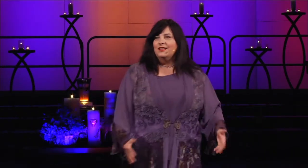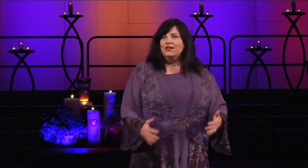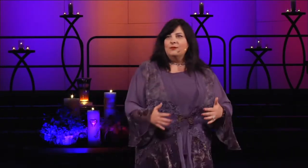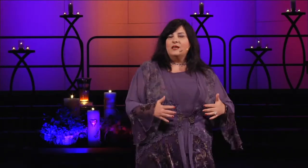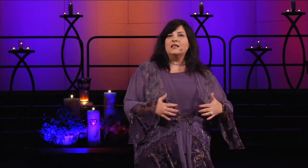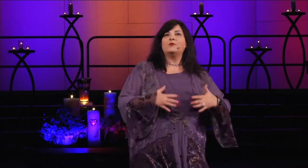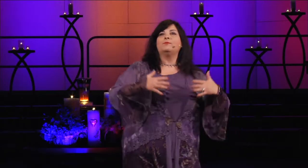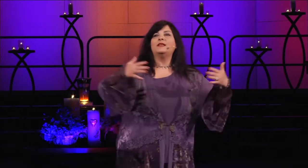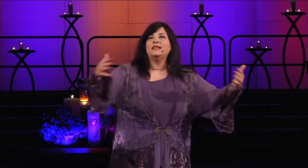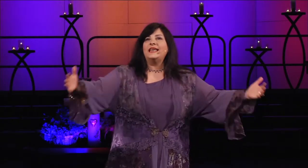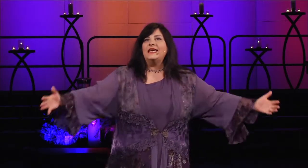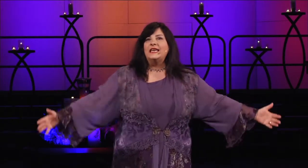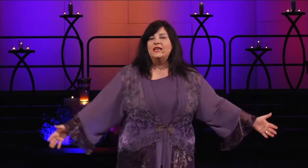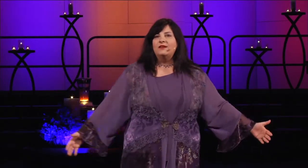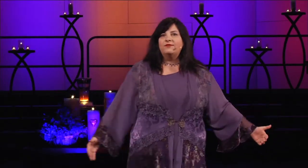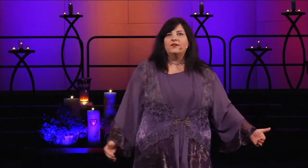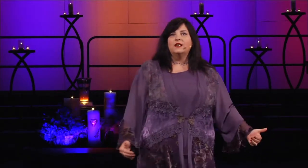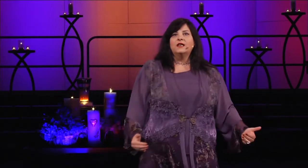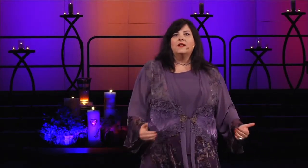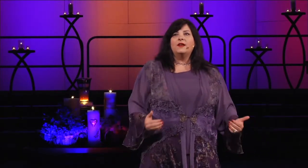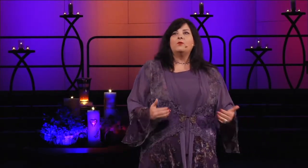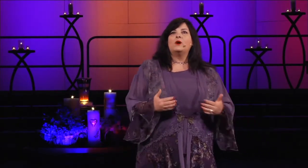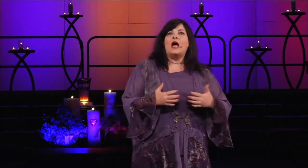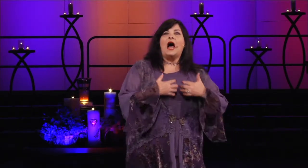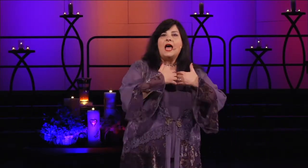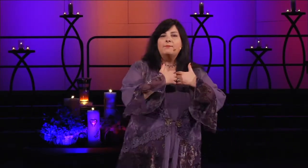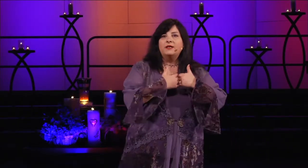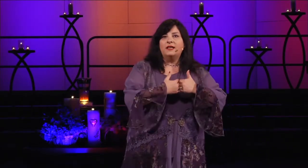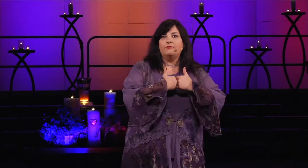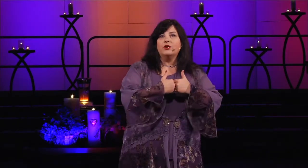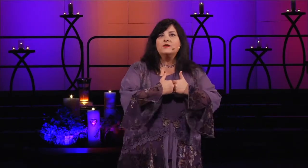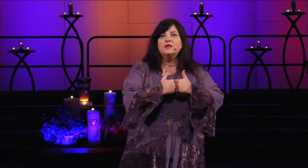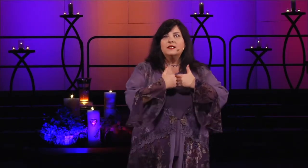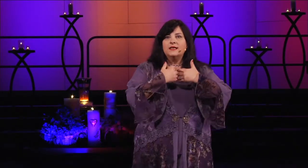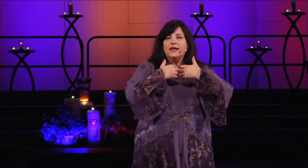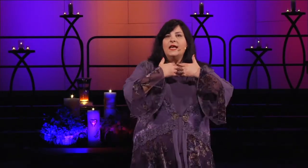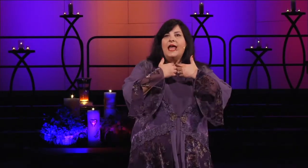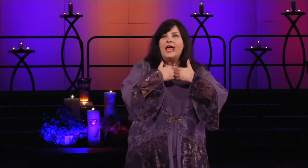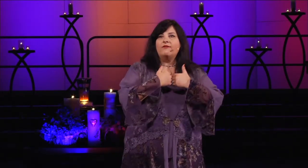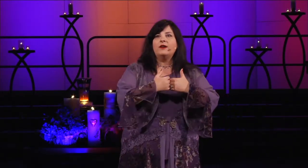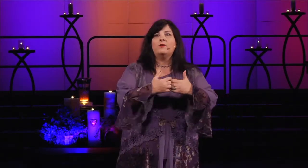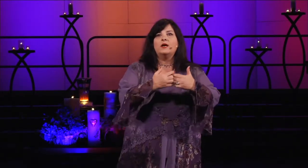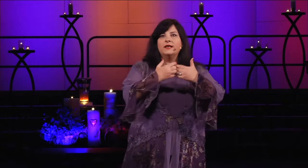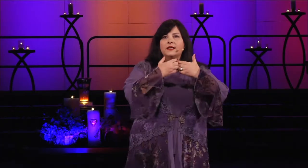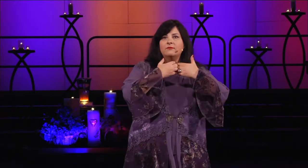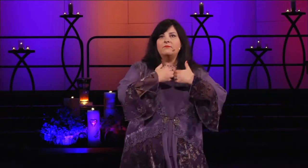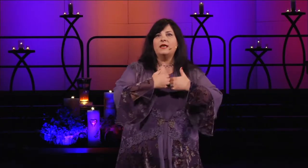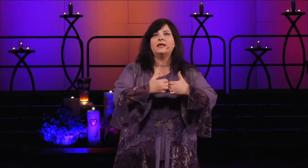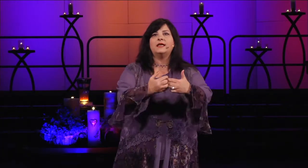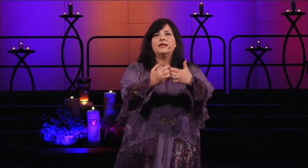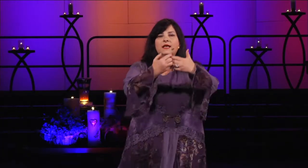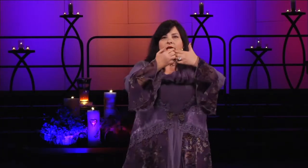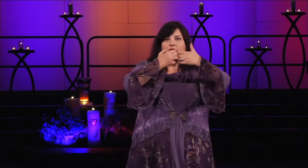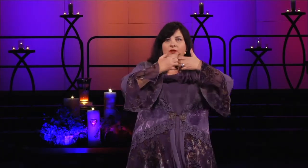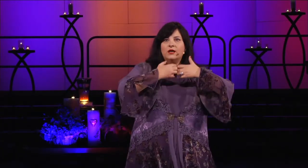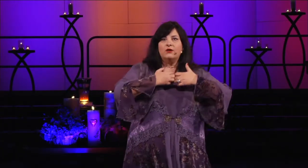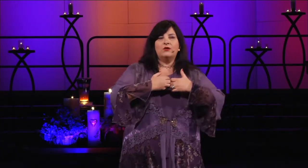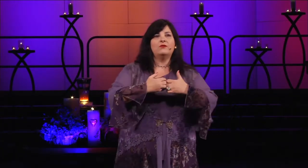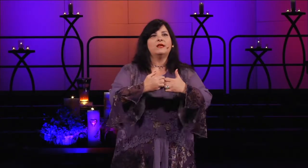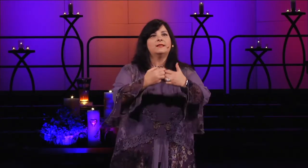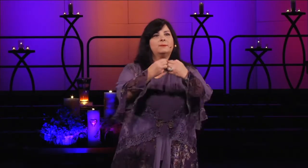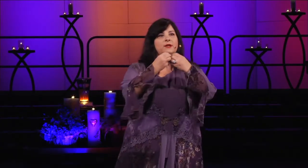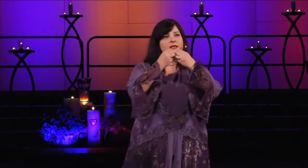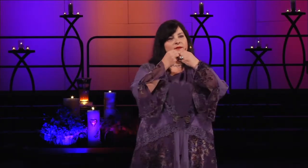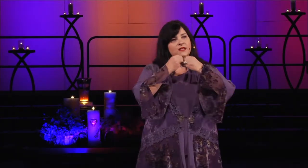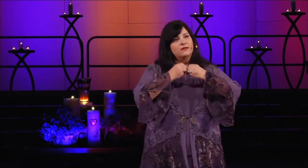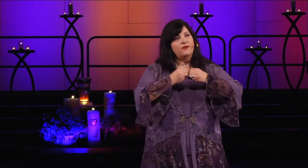it. Because we believe that what I believe personally is that everyone committed to their